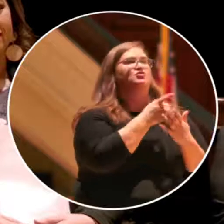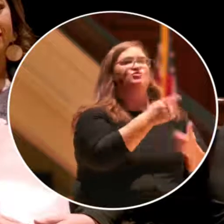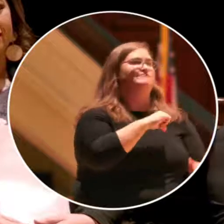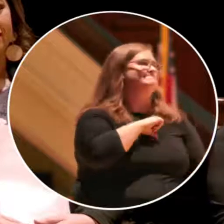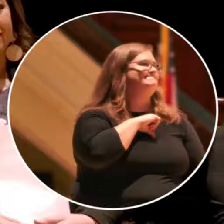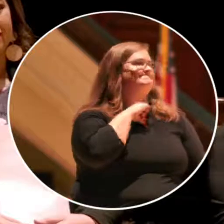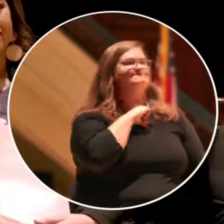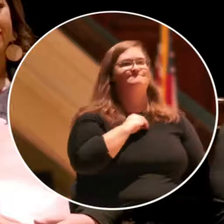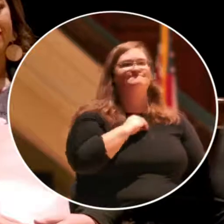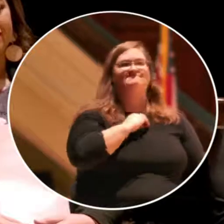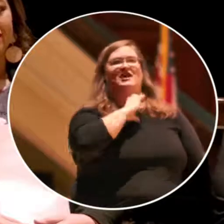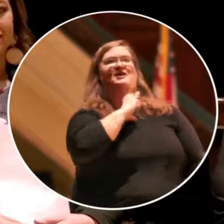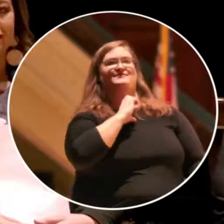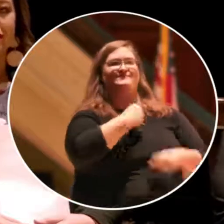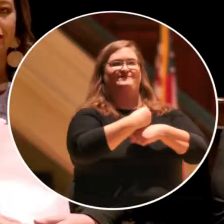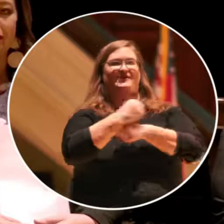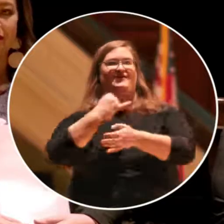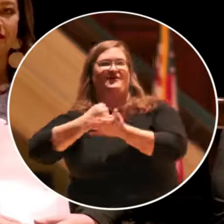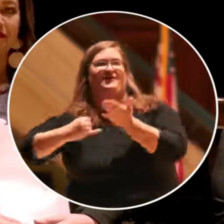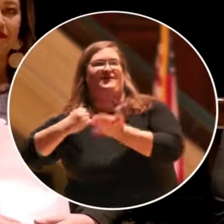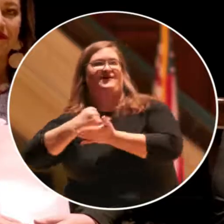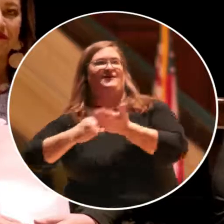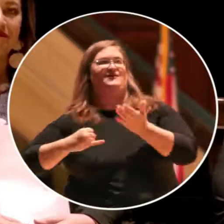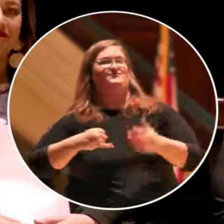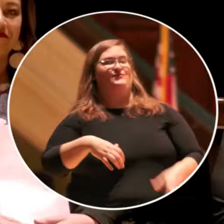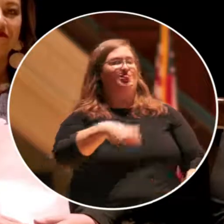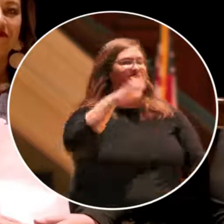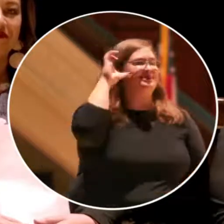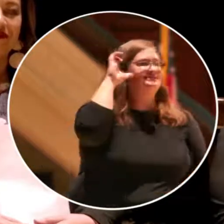ability to pause and listen when receiving